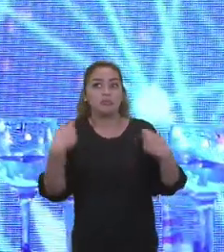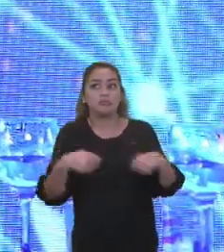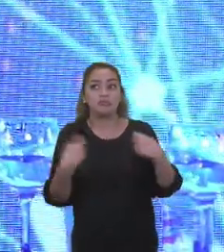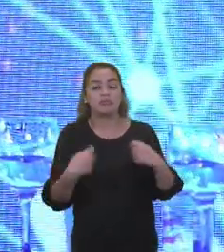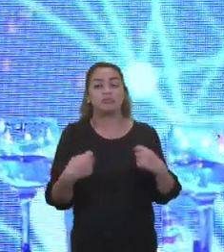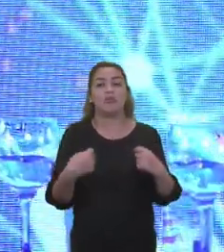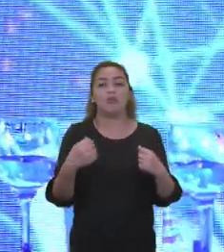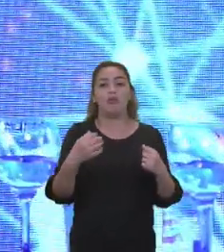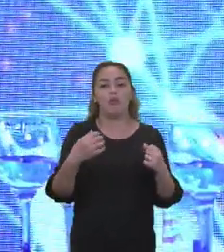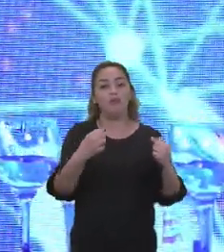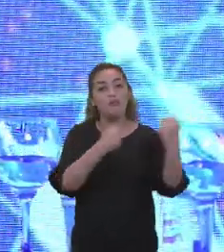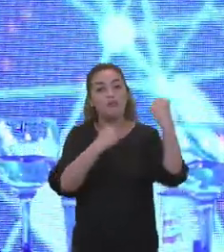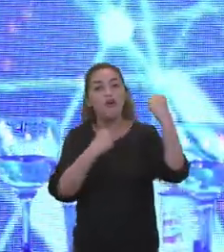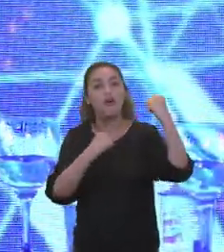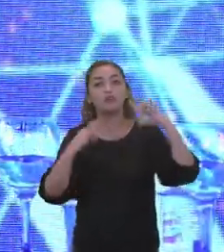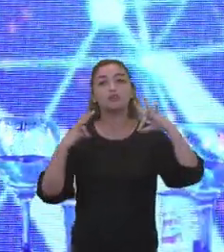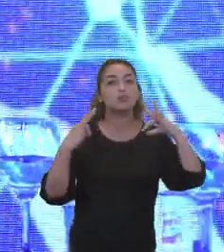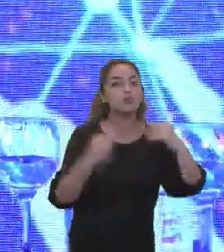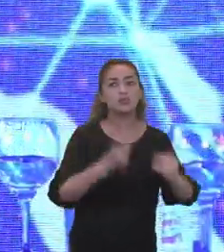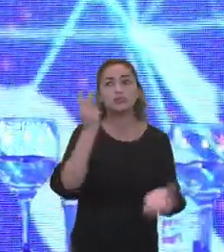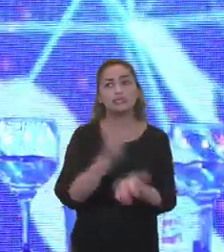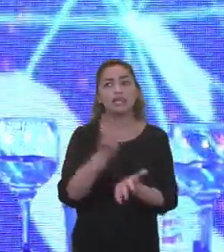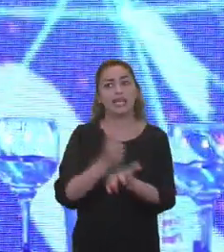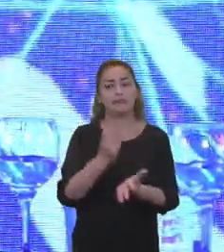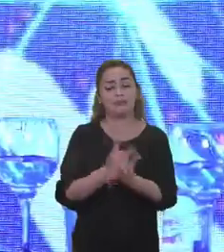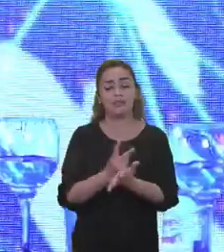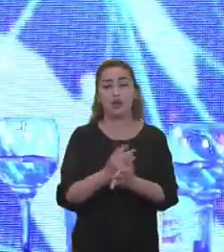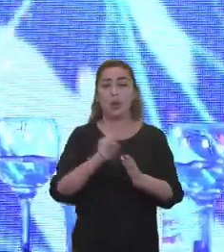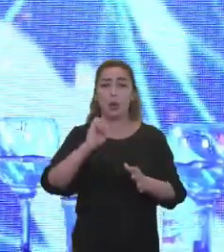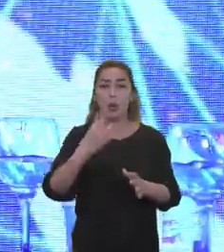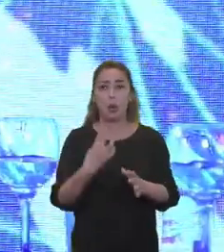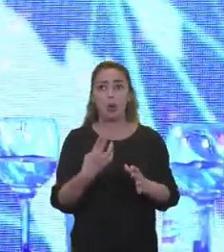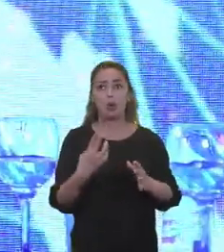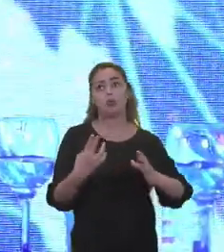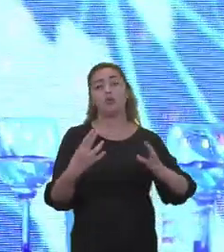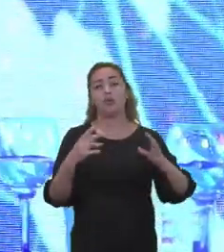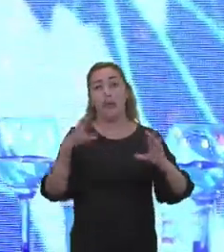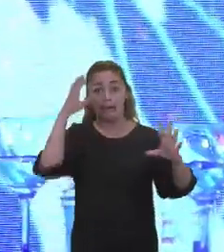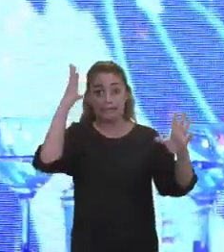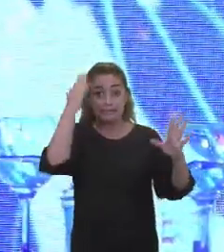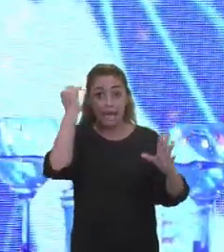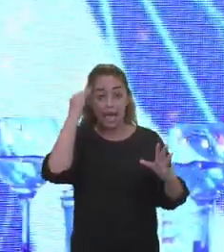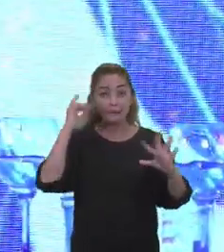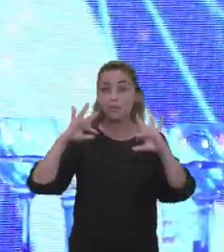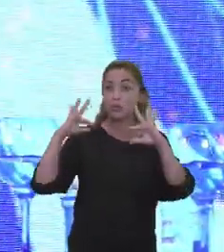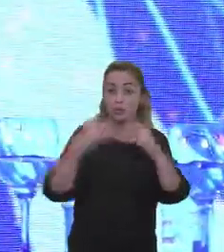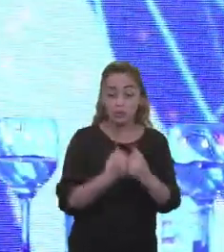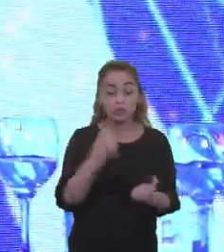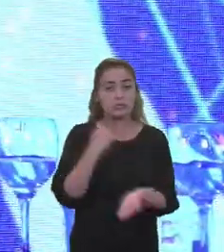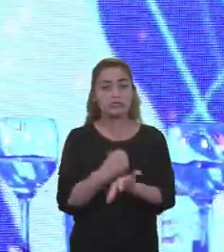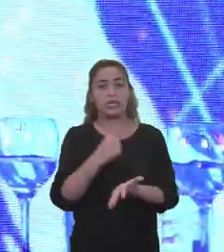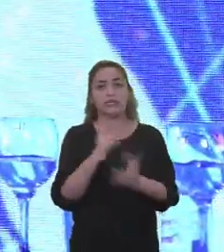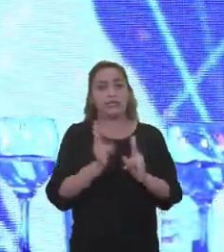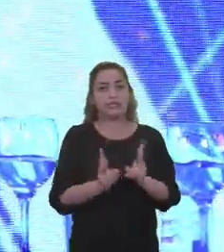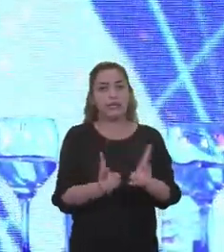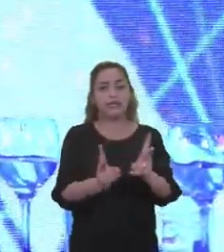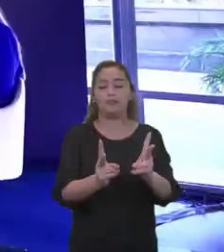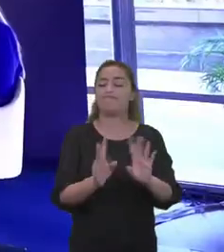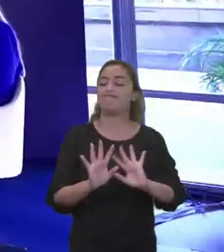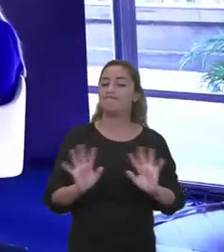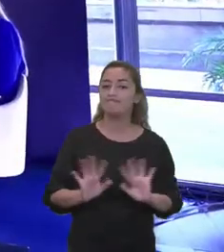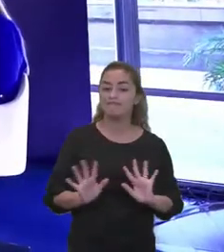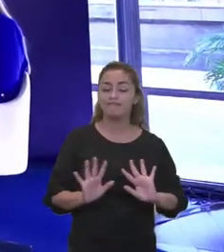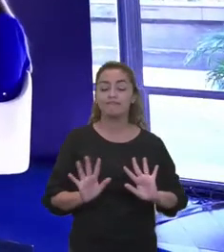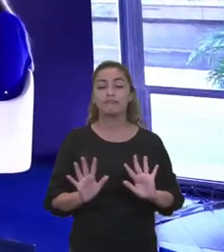I don't need to be strong all the time. I don't need to know everything all the time. So I believe it's a, you